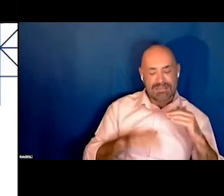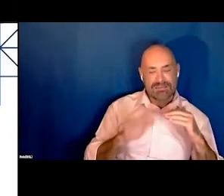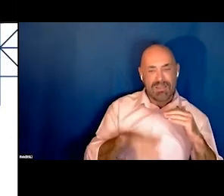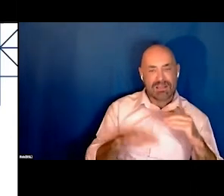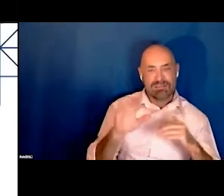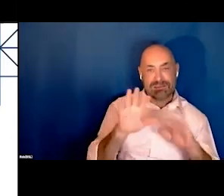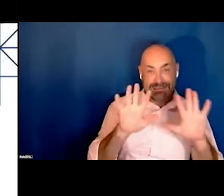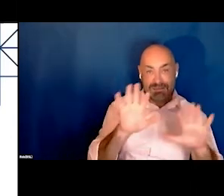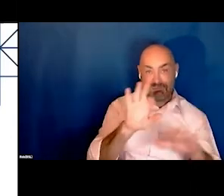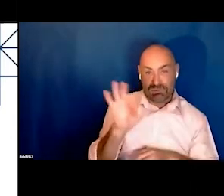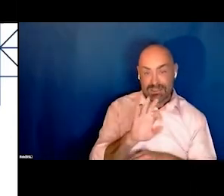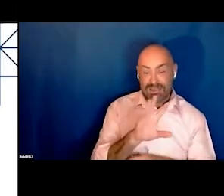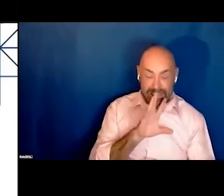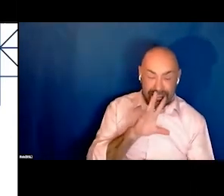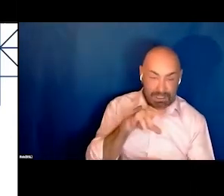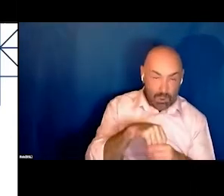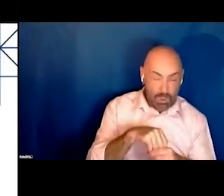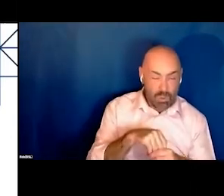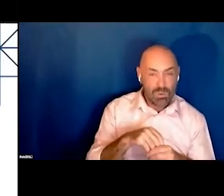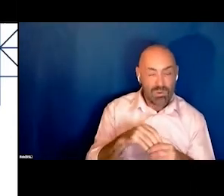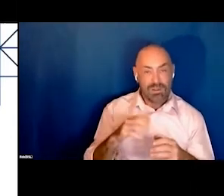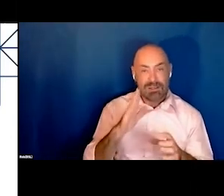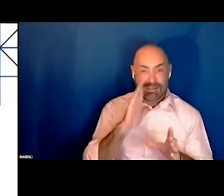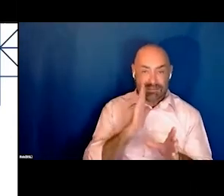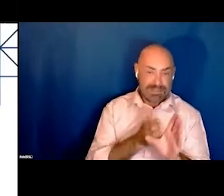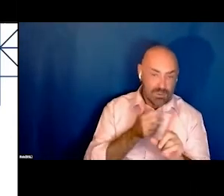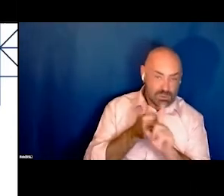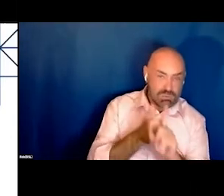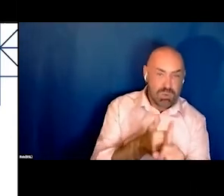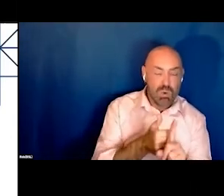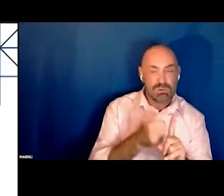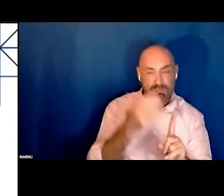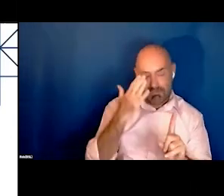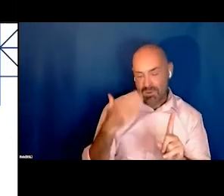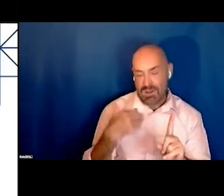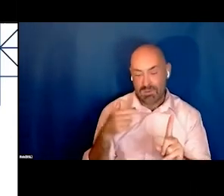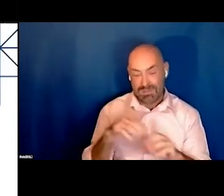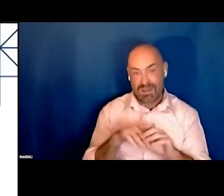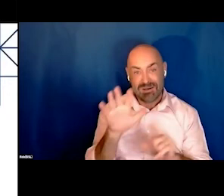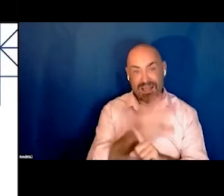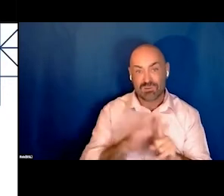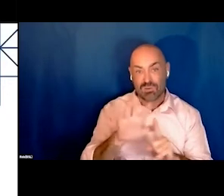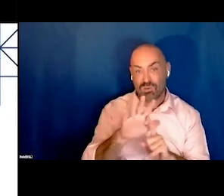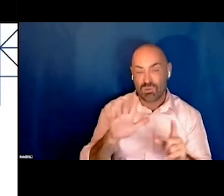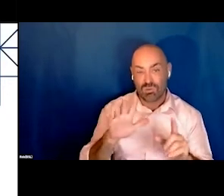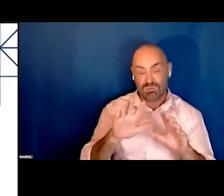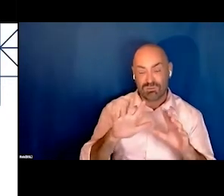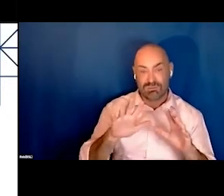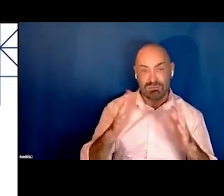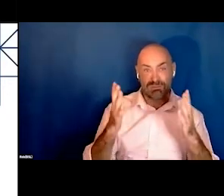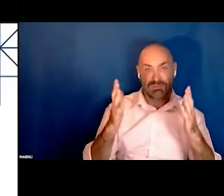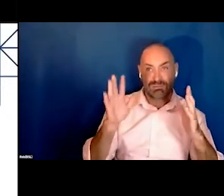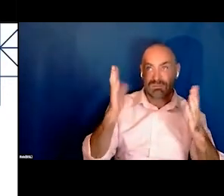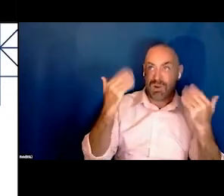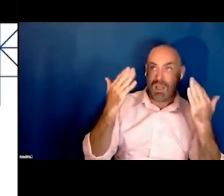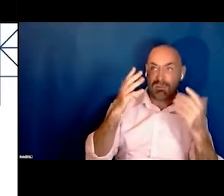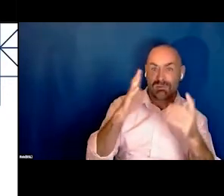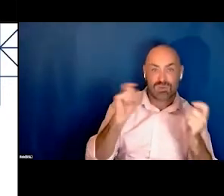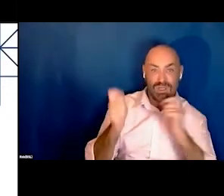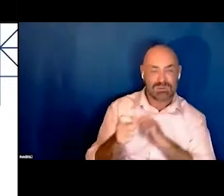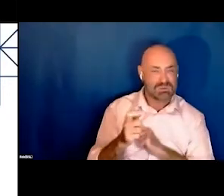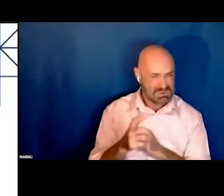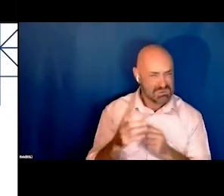included mental health and psychosocial support in their national health and climate change plans. So we really have a long way to go.